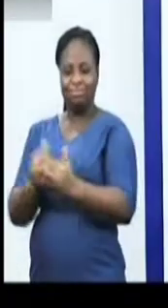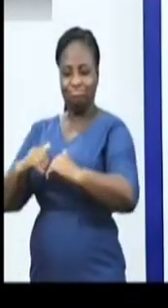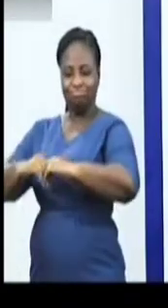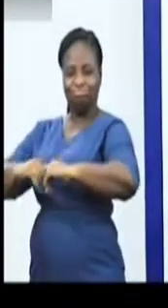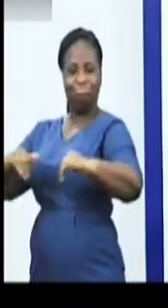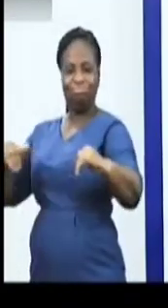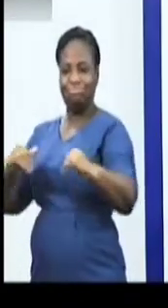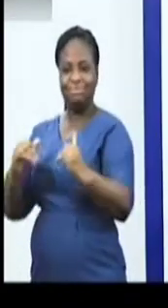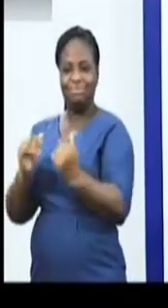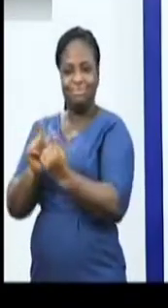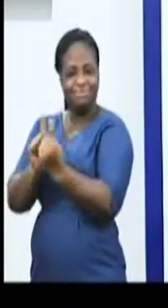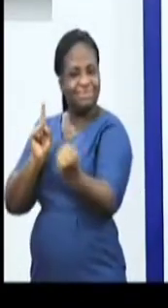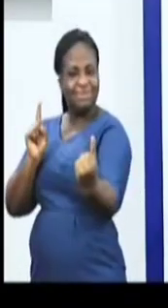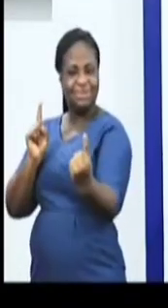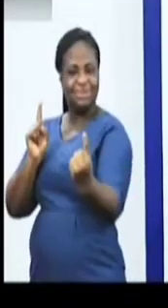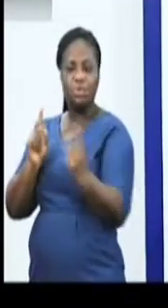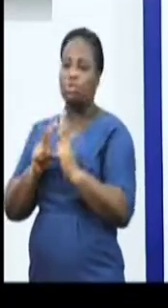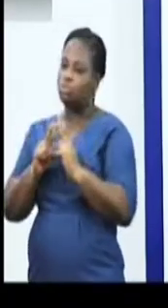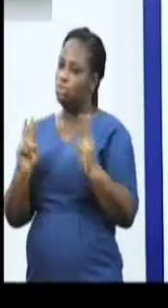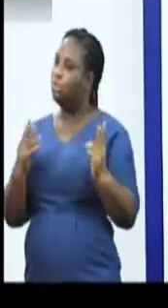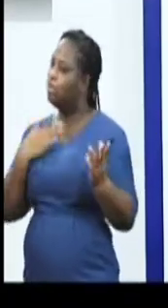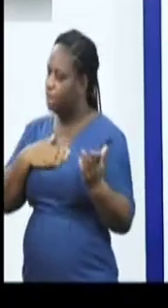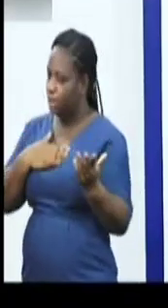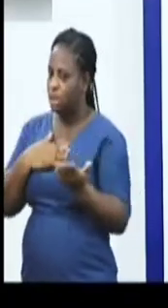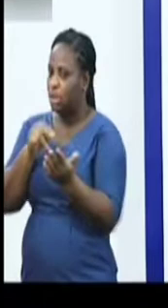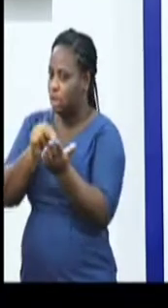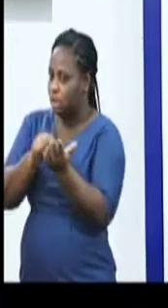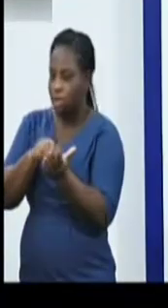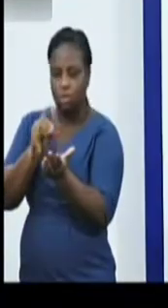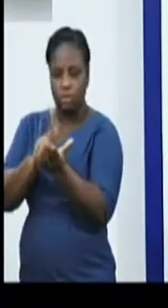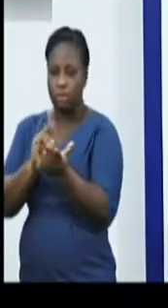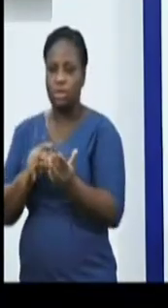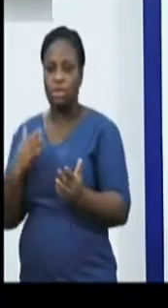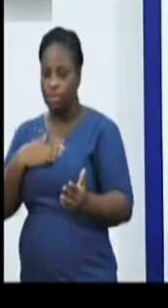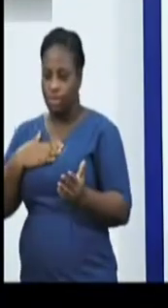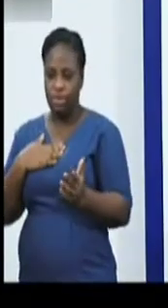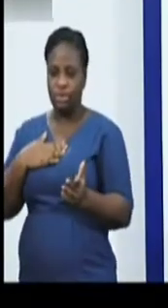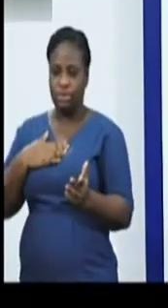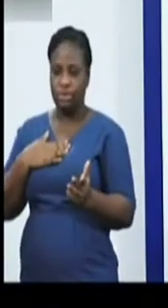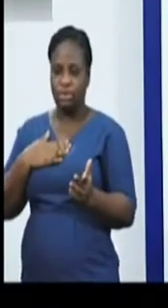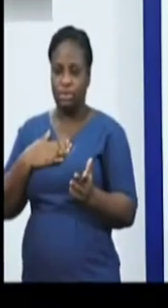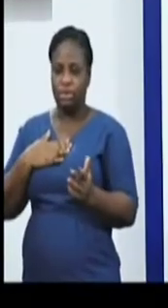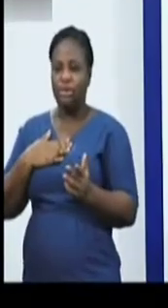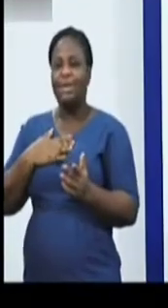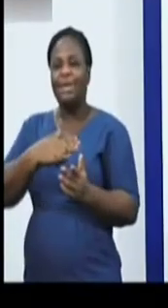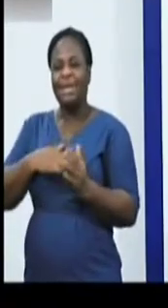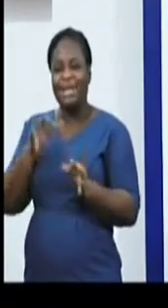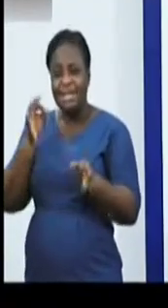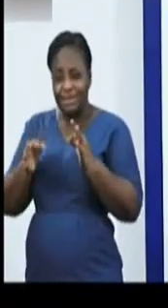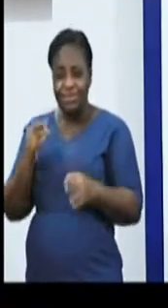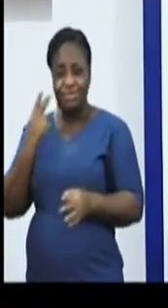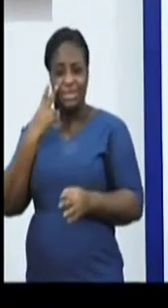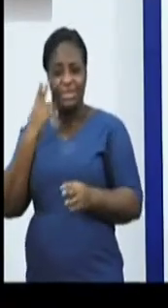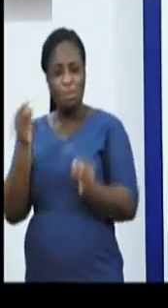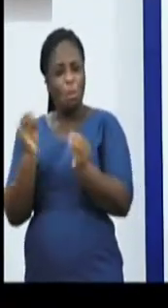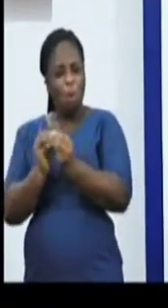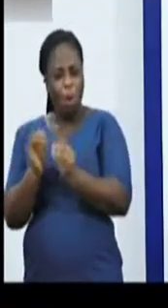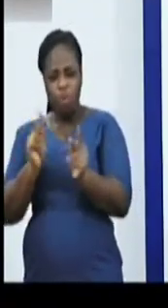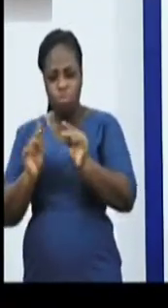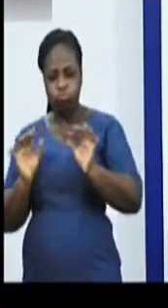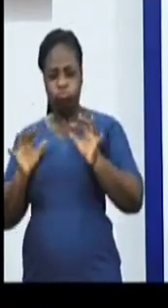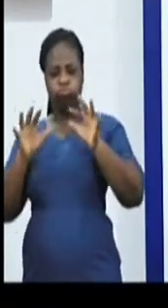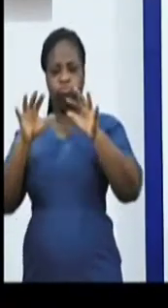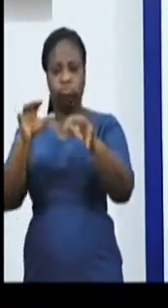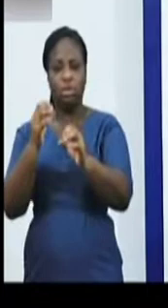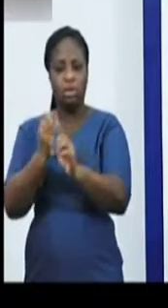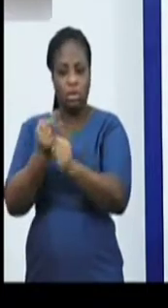distancing rules. So I plead with health workers who are boarding the buses that if you realize that there are a lot more people in the